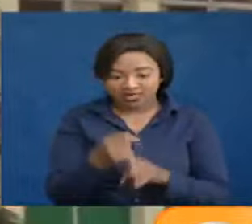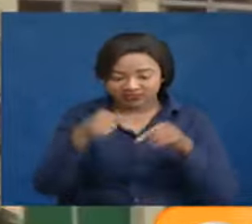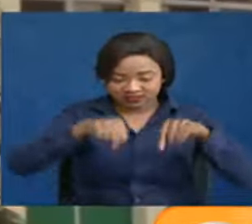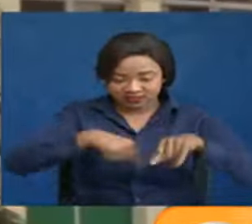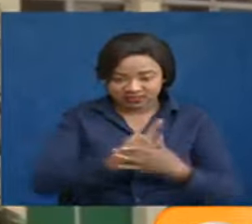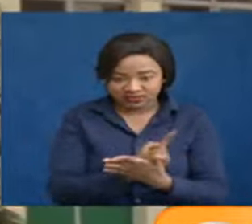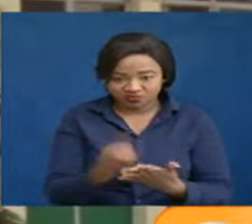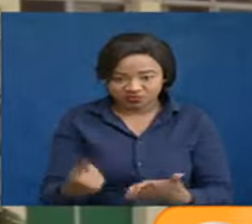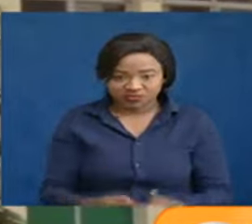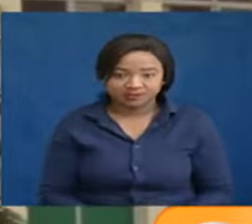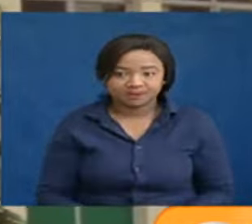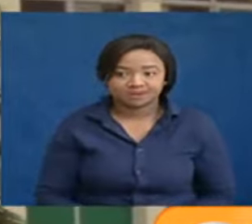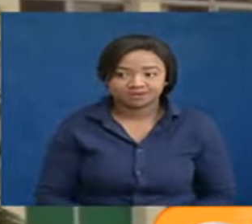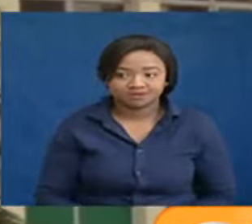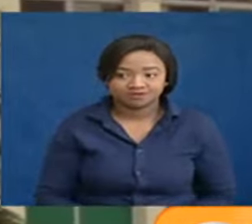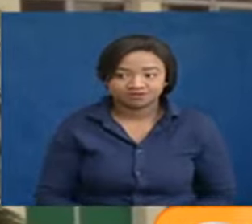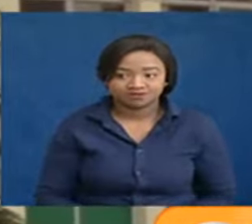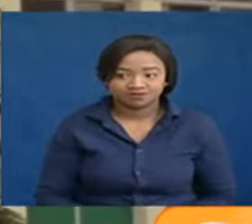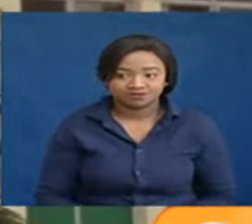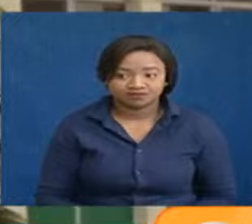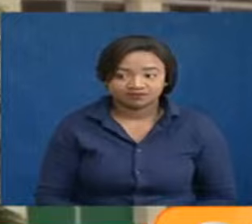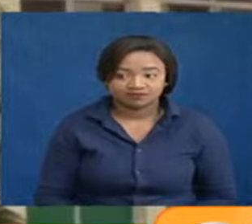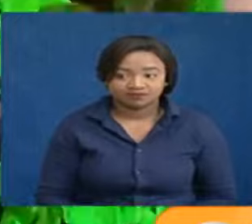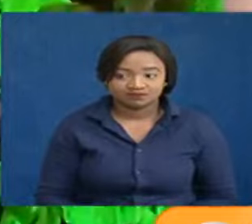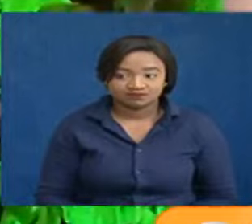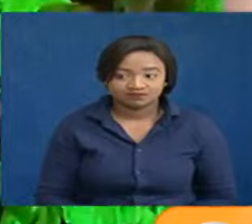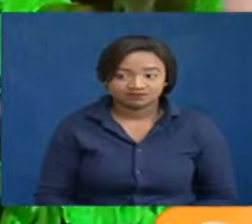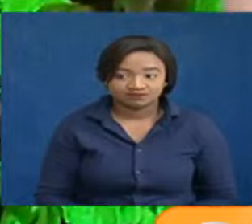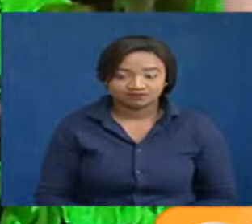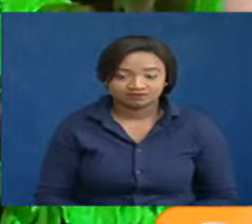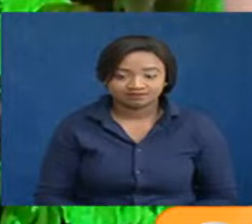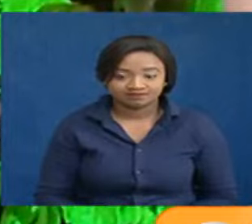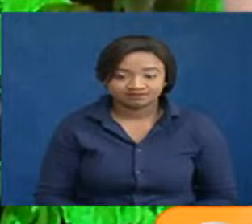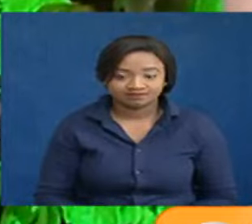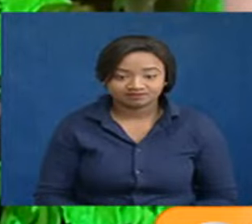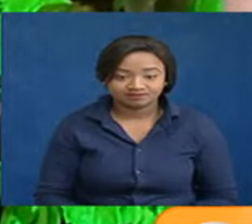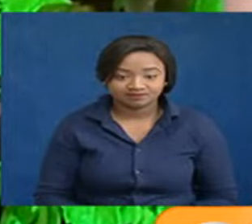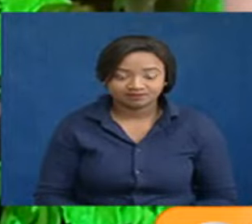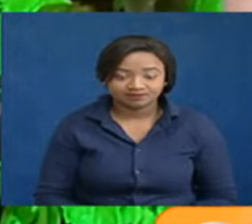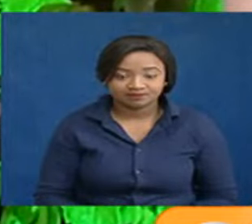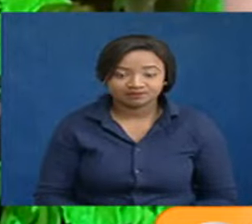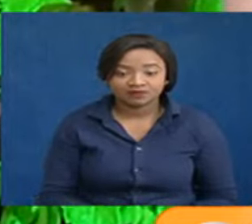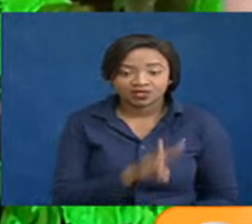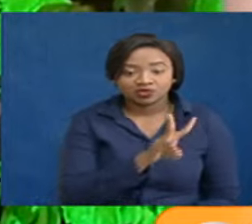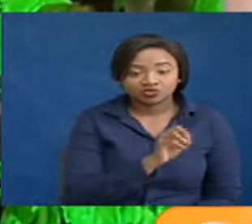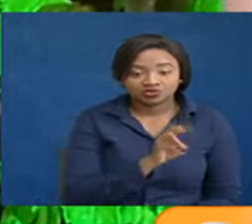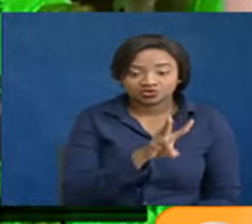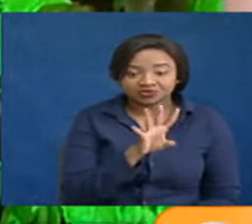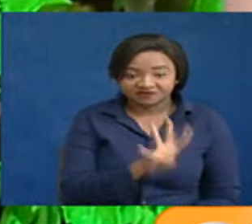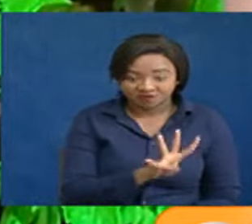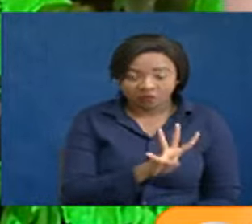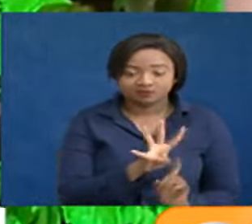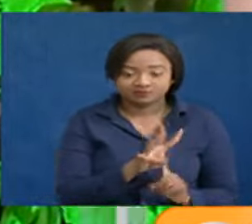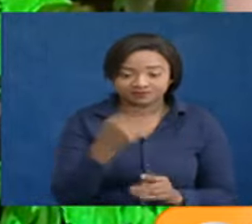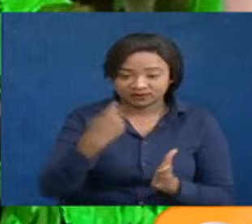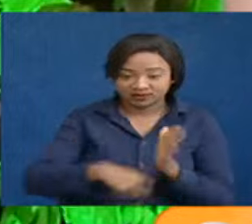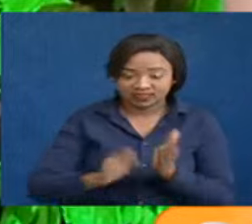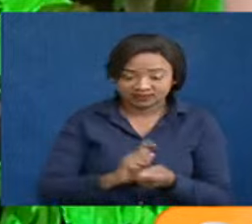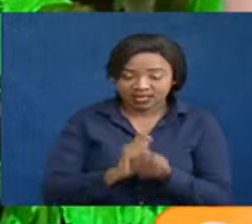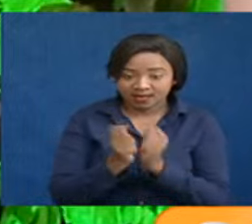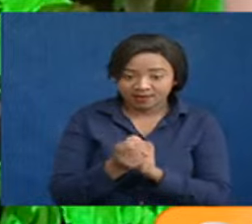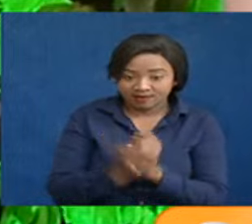Lillian Muli, Citizen TV. Now, the 2024 tax amendment proposals